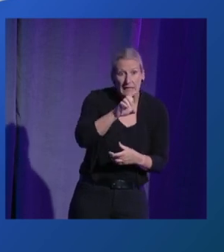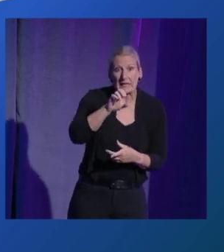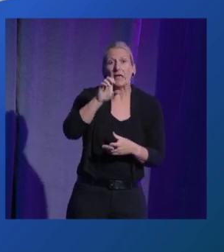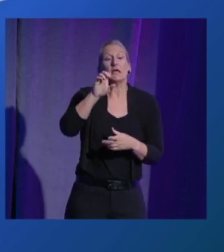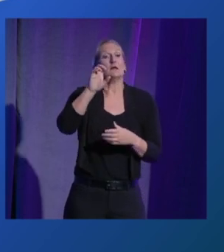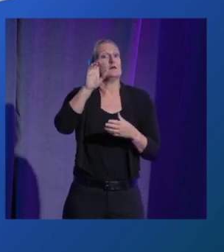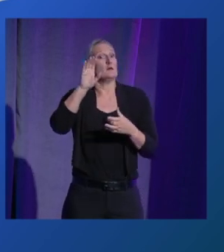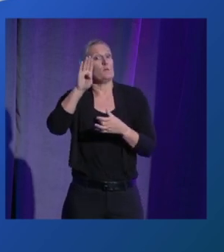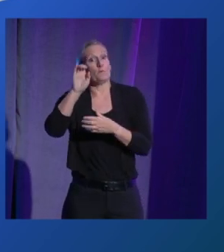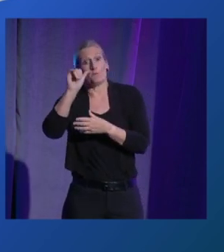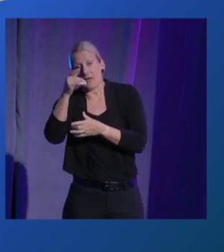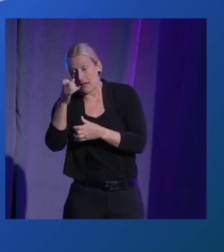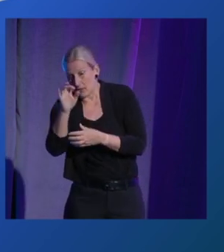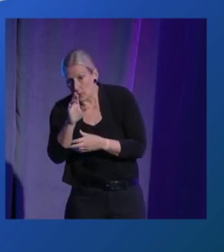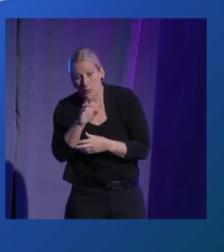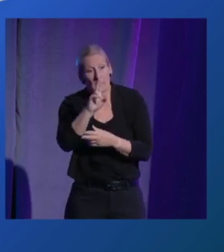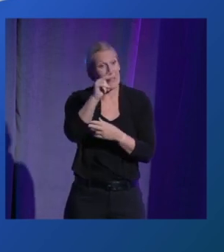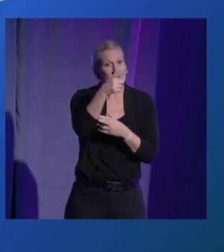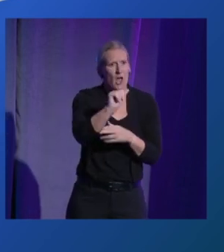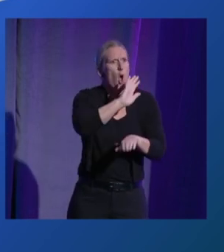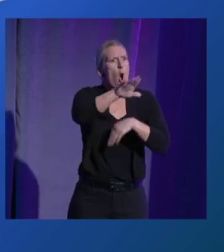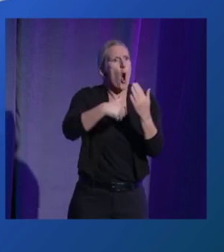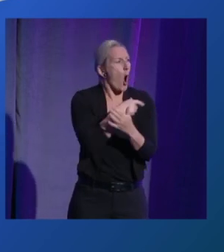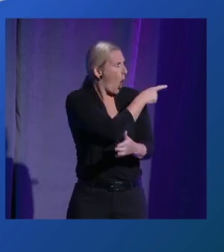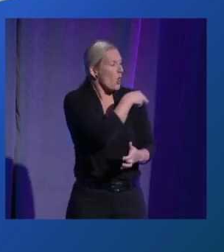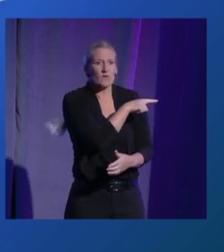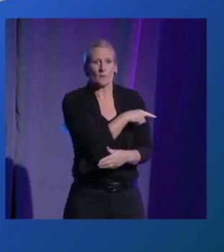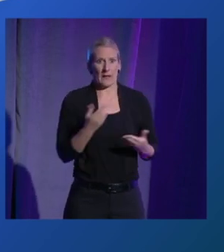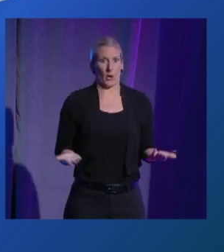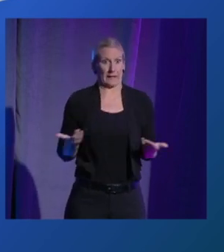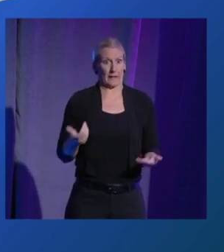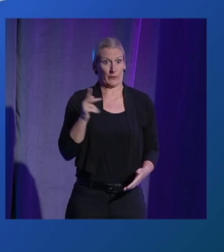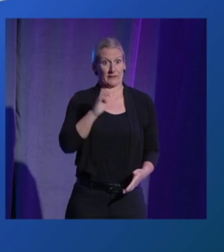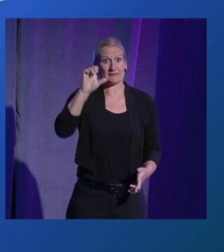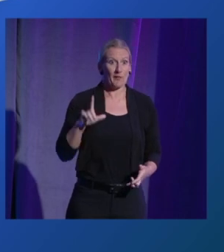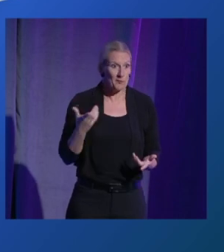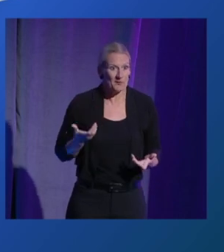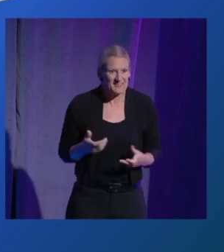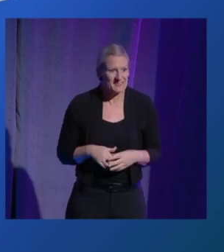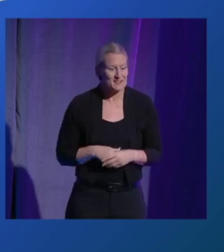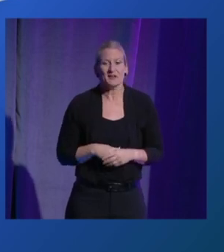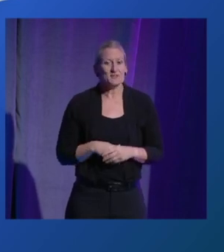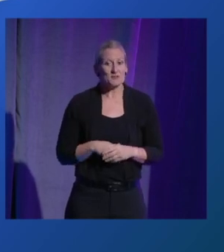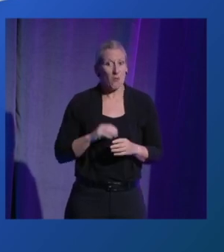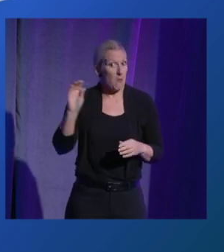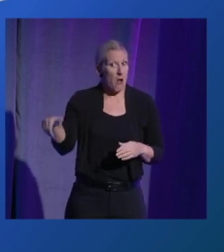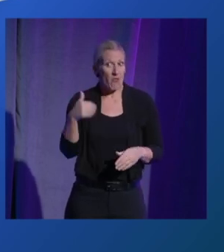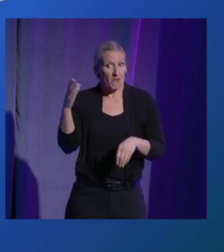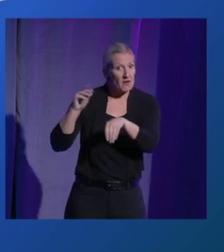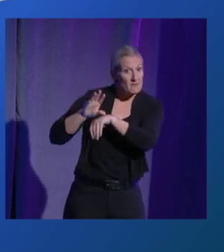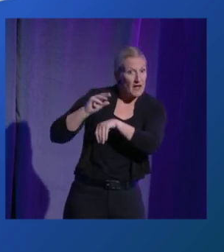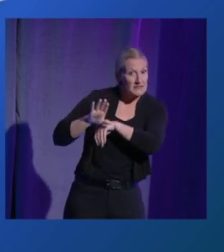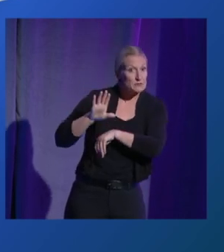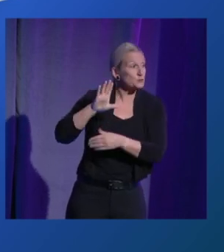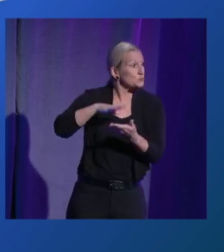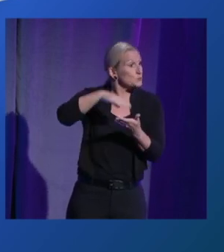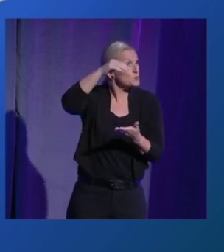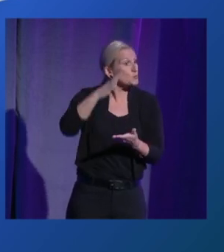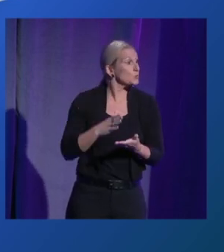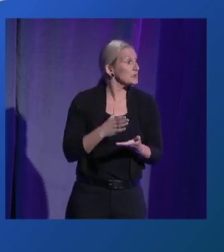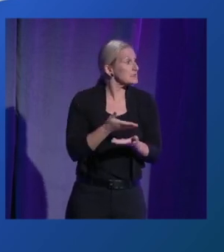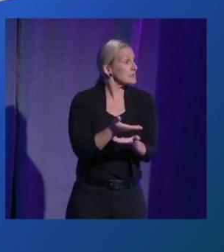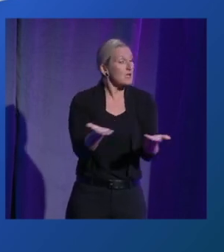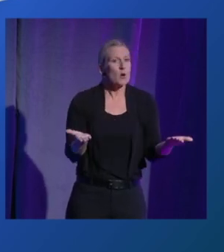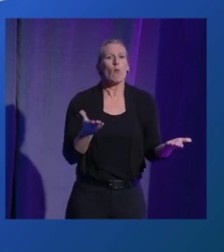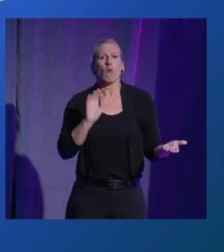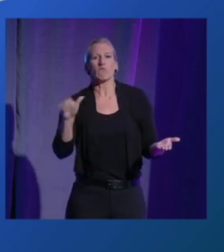incredibly significant presence here in St Louis so anybody else any advice that you would give to a student or somebody who's who's